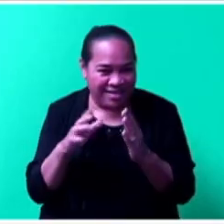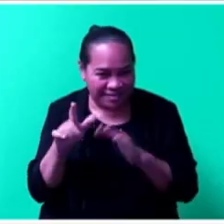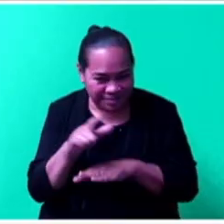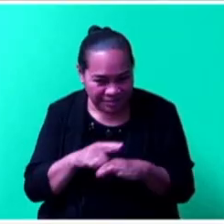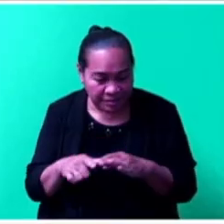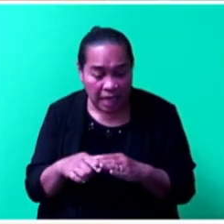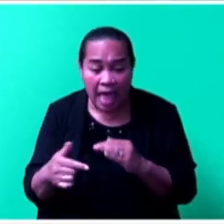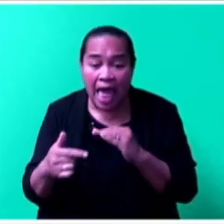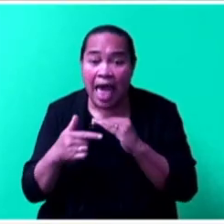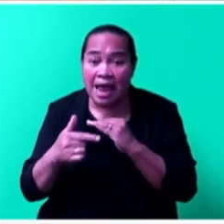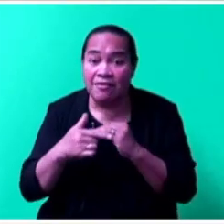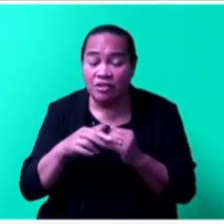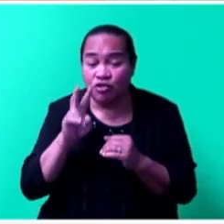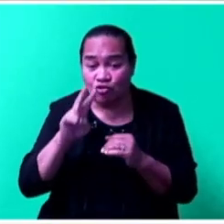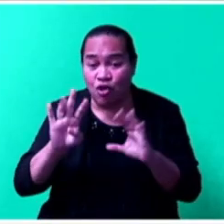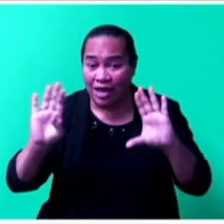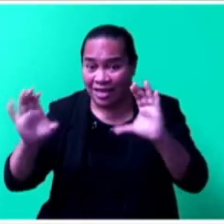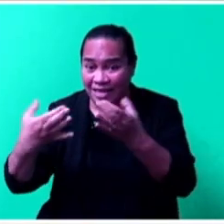In Category 2,